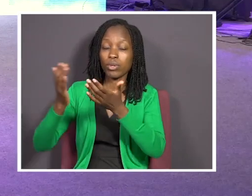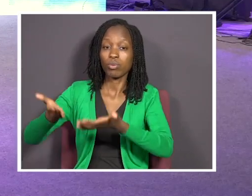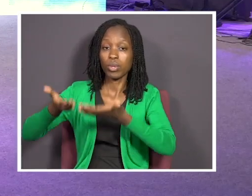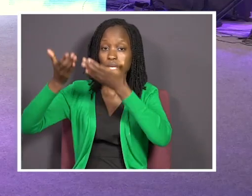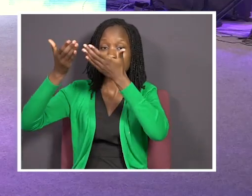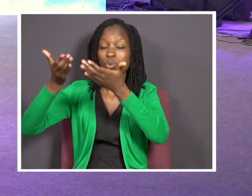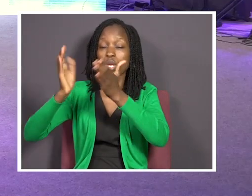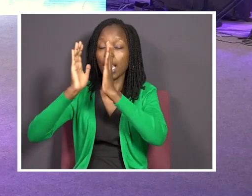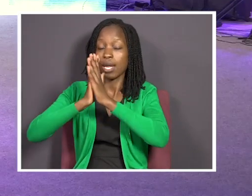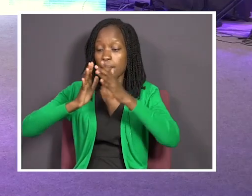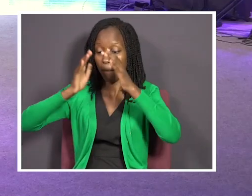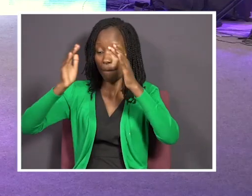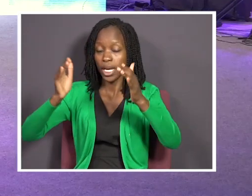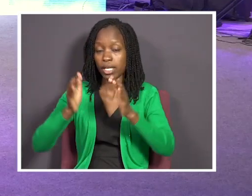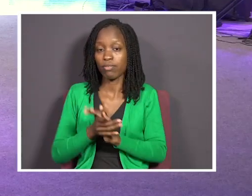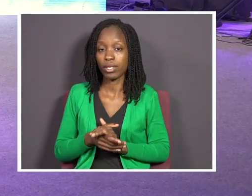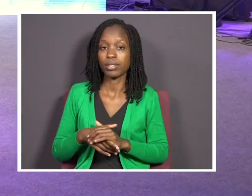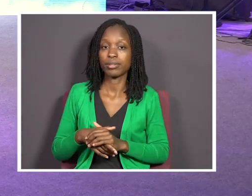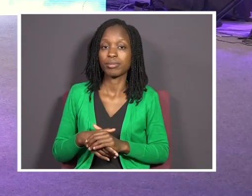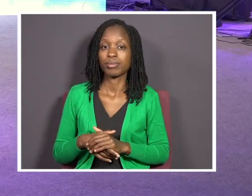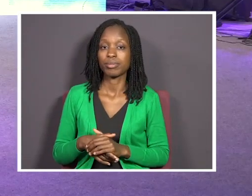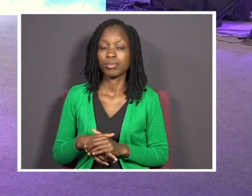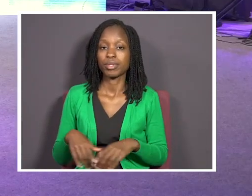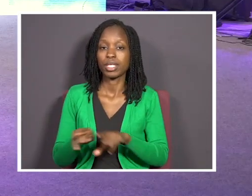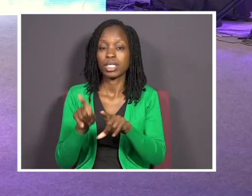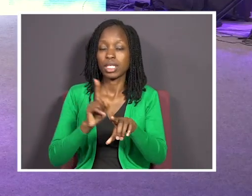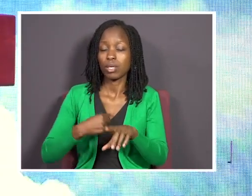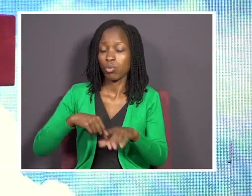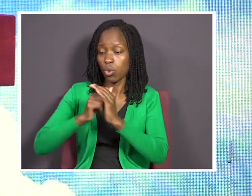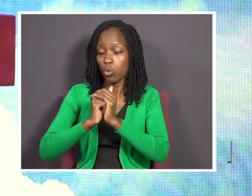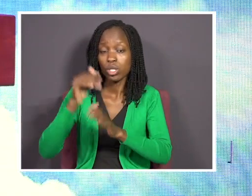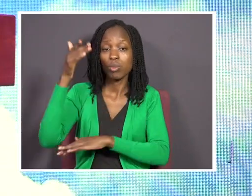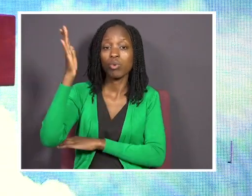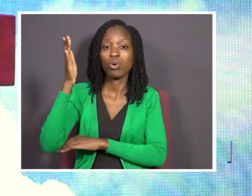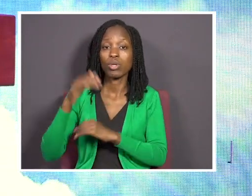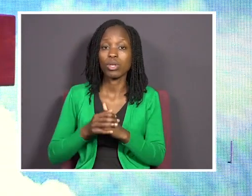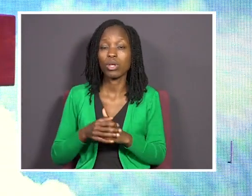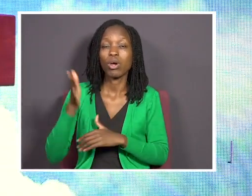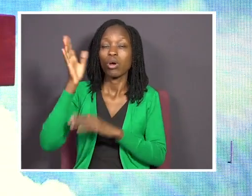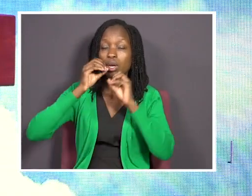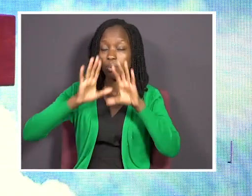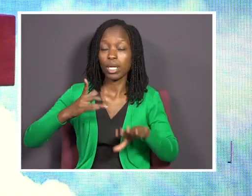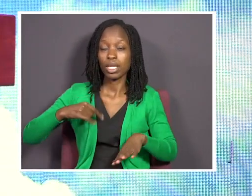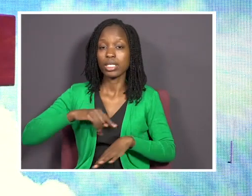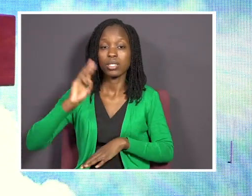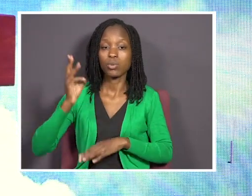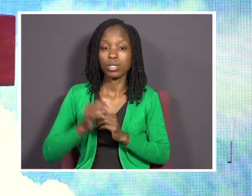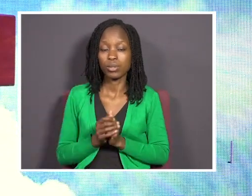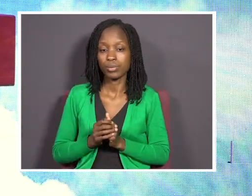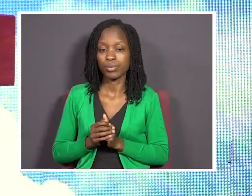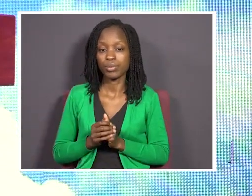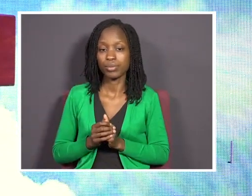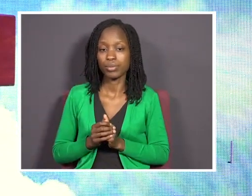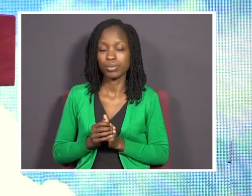exalted, to be magnified. And when we do that, he will bless us. What is the value